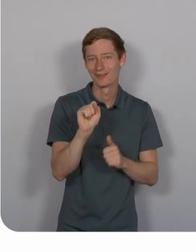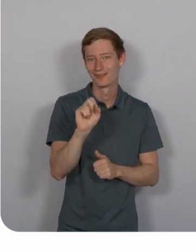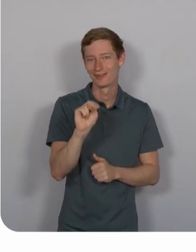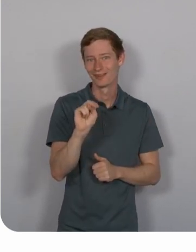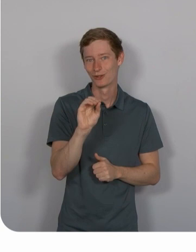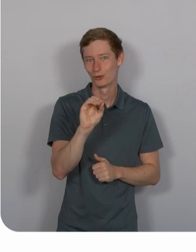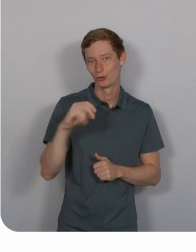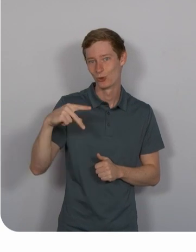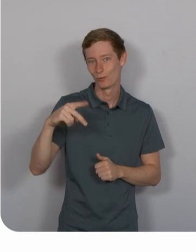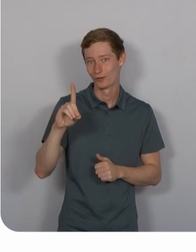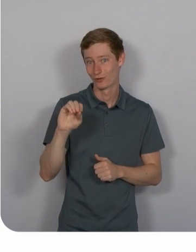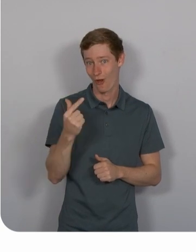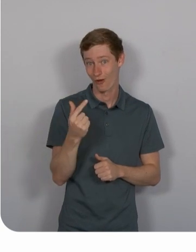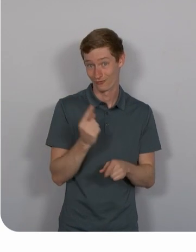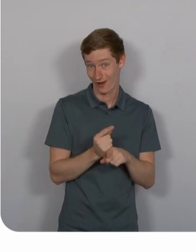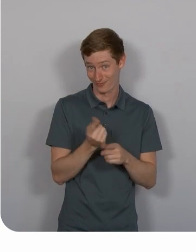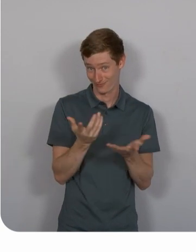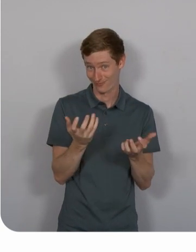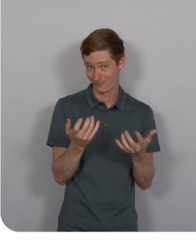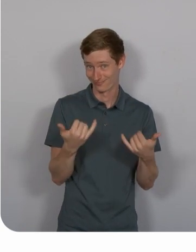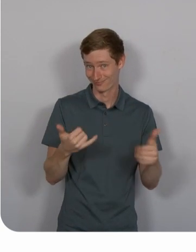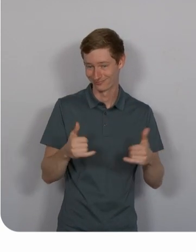Dogg?